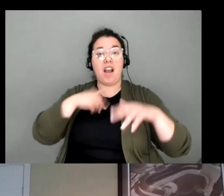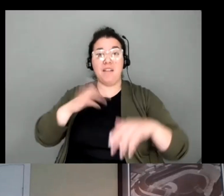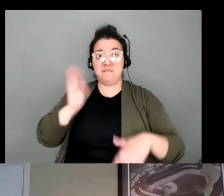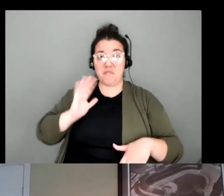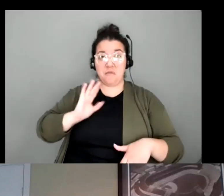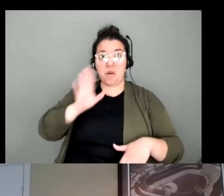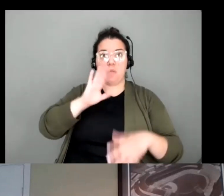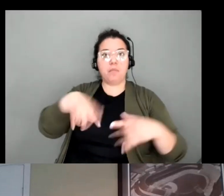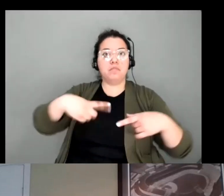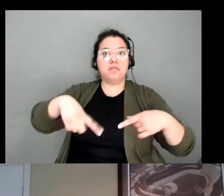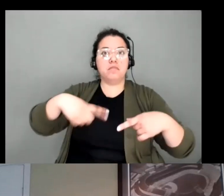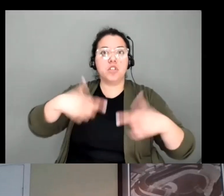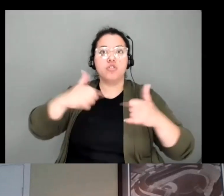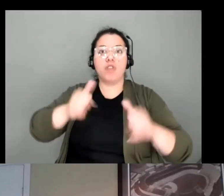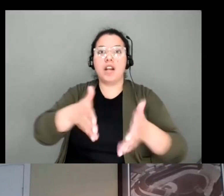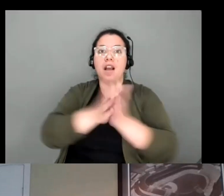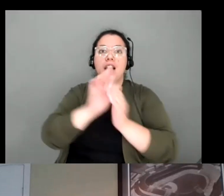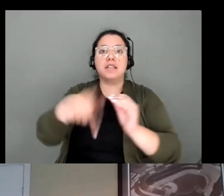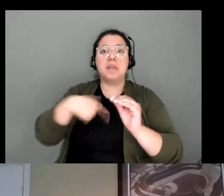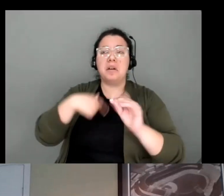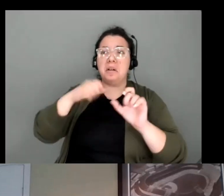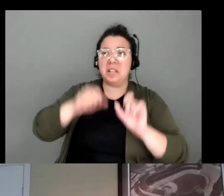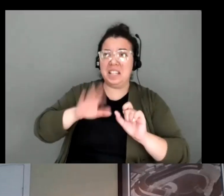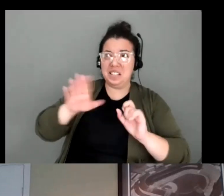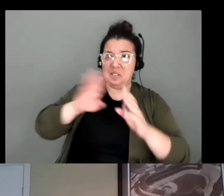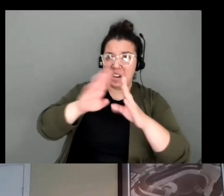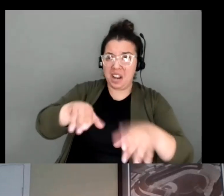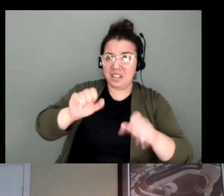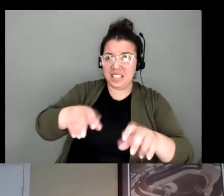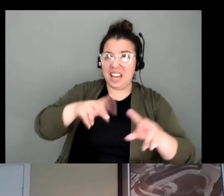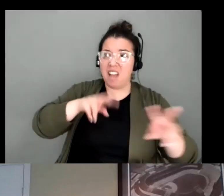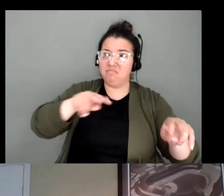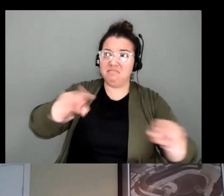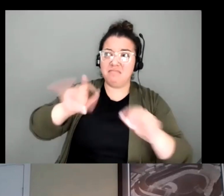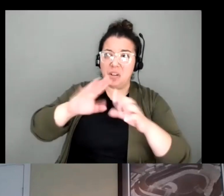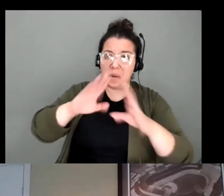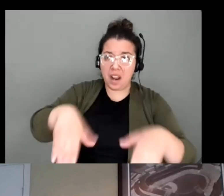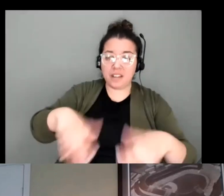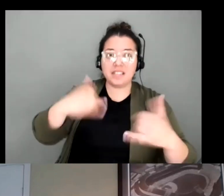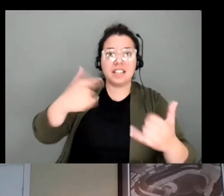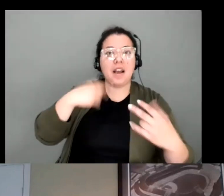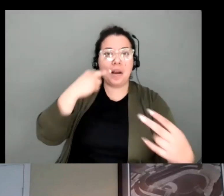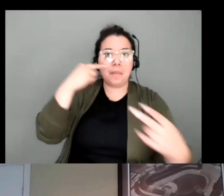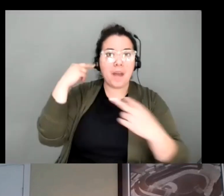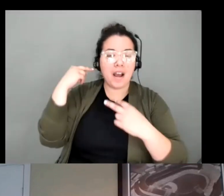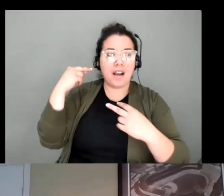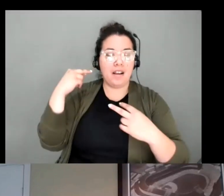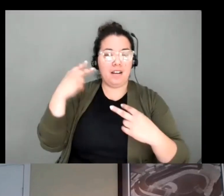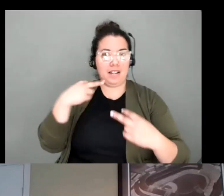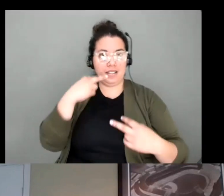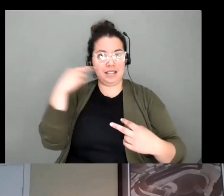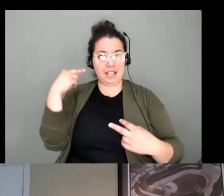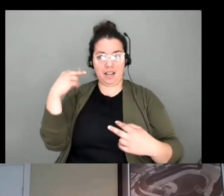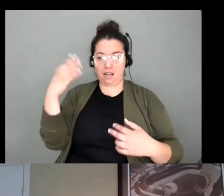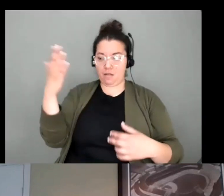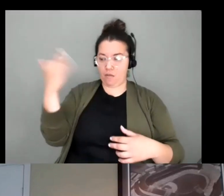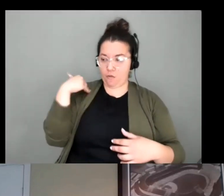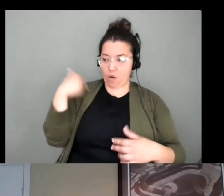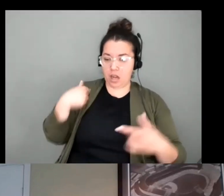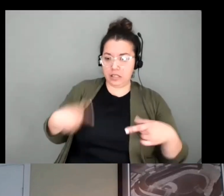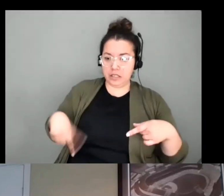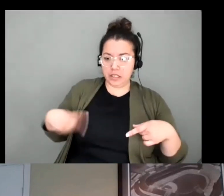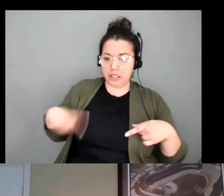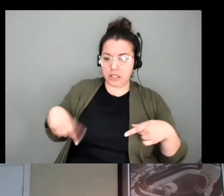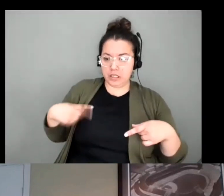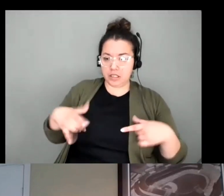their property. And now I look back and I shake my head because I couldn't believe how hard it was for me just to make a phone call to